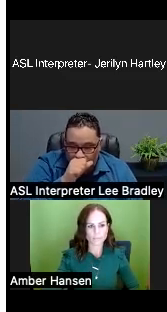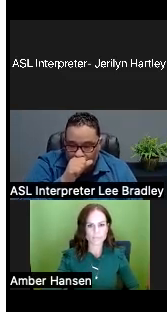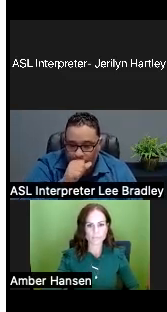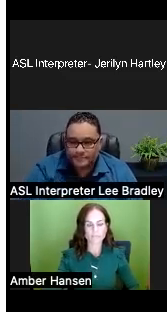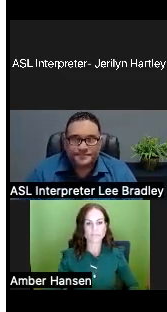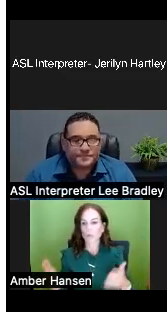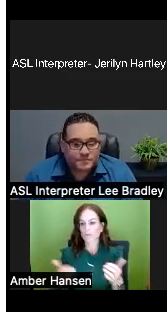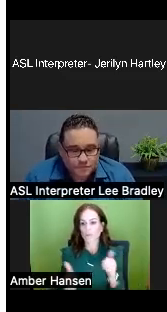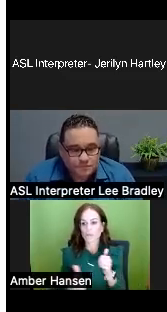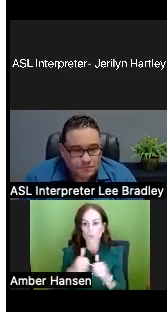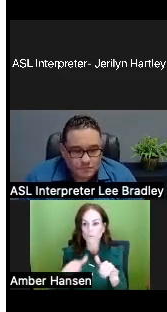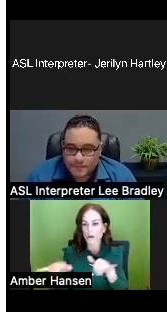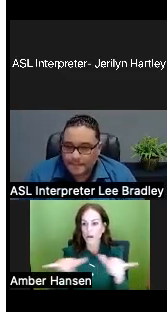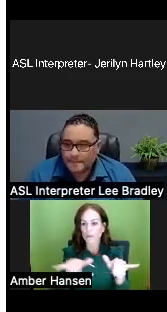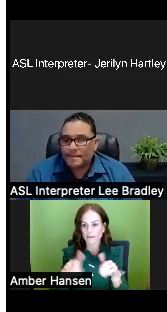The